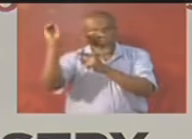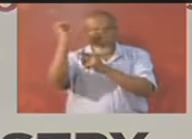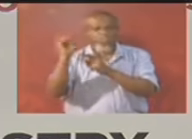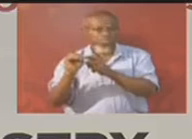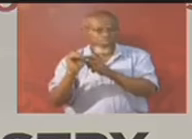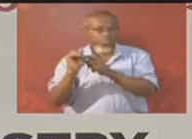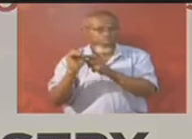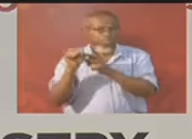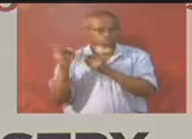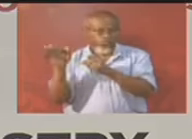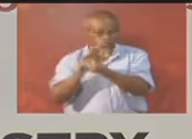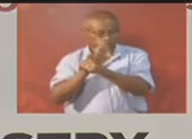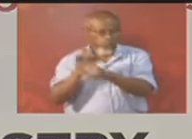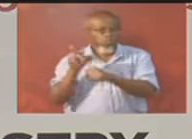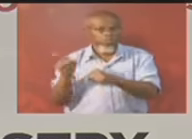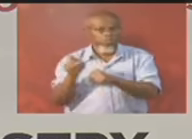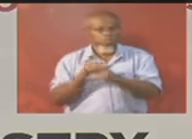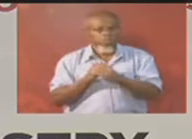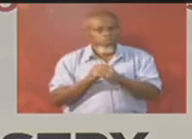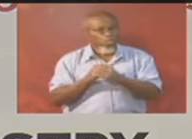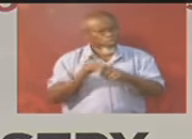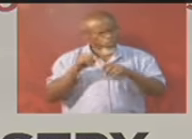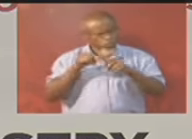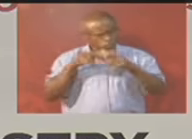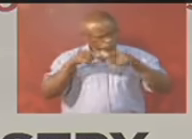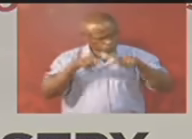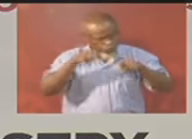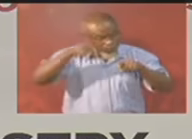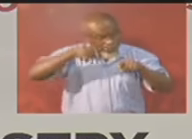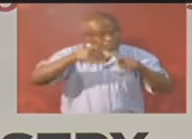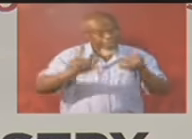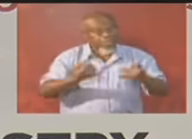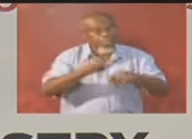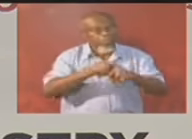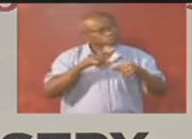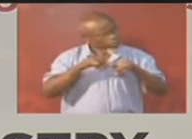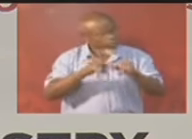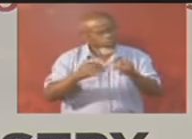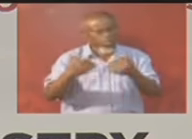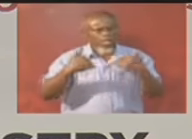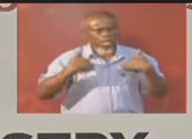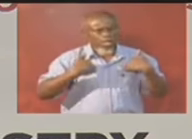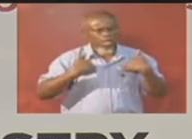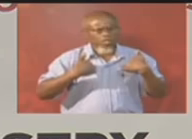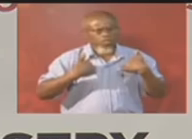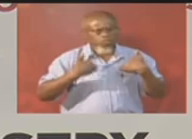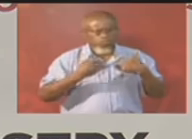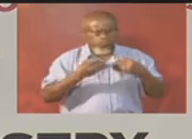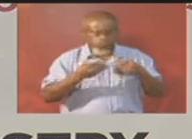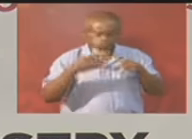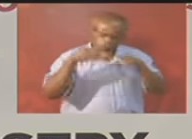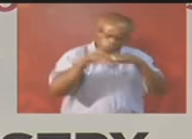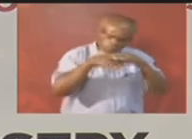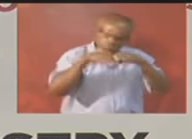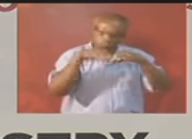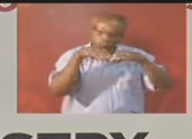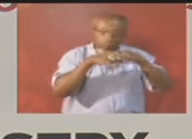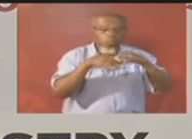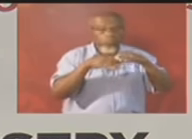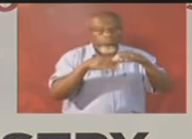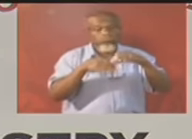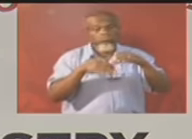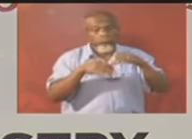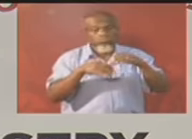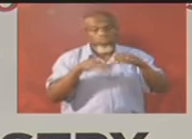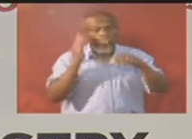imperative to note that during the day we continue to have admissions, discharges and transfers through these units, so